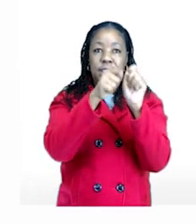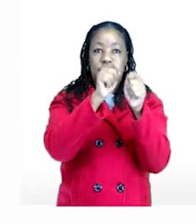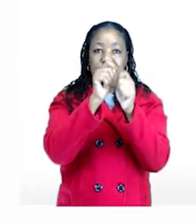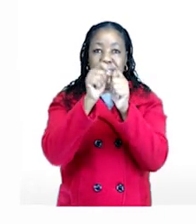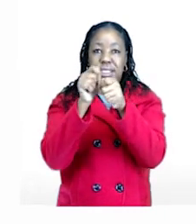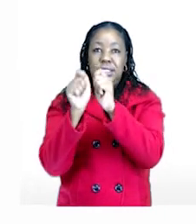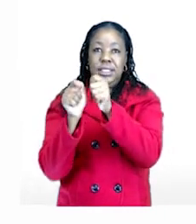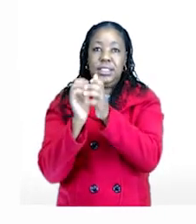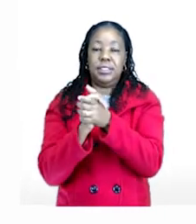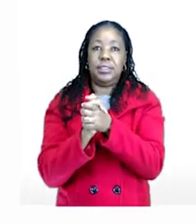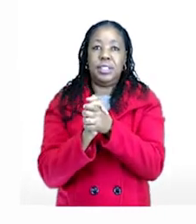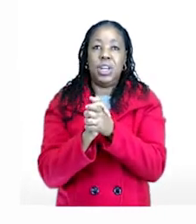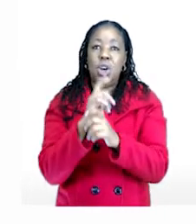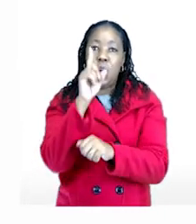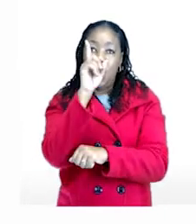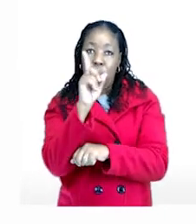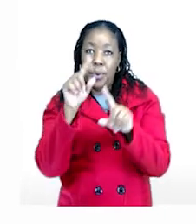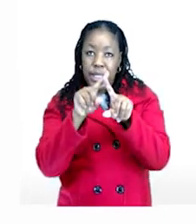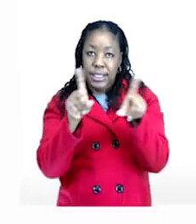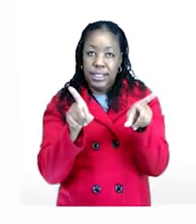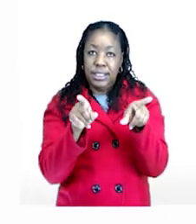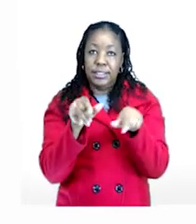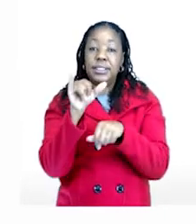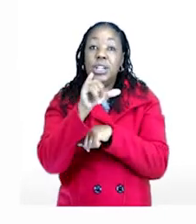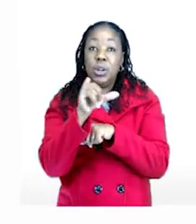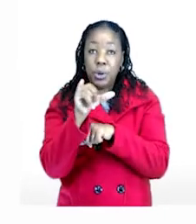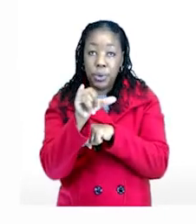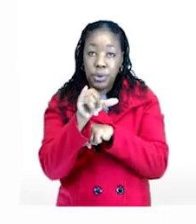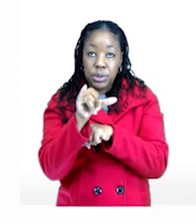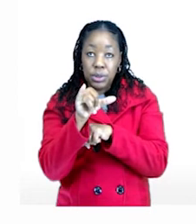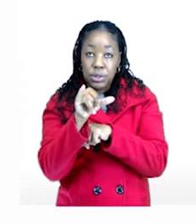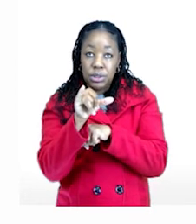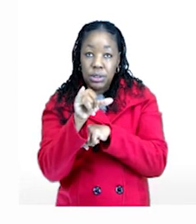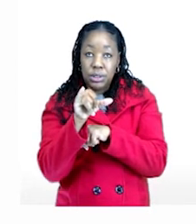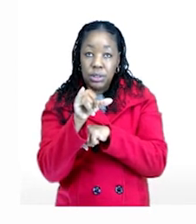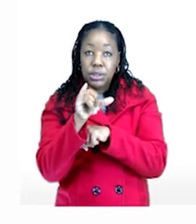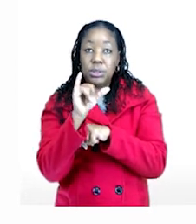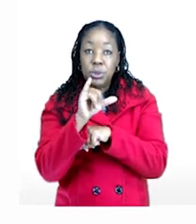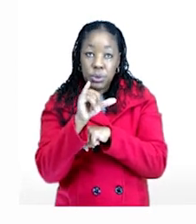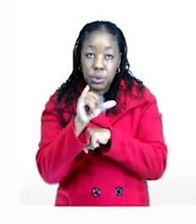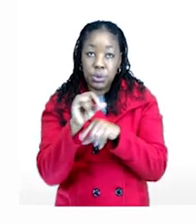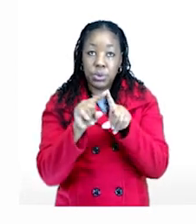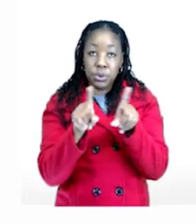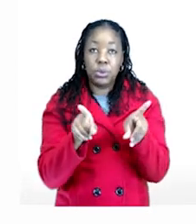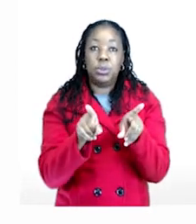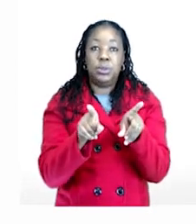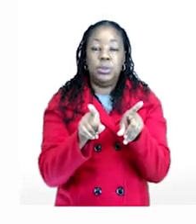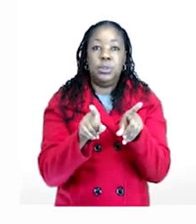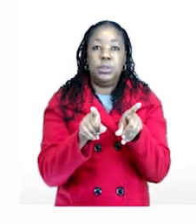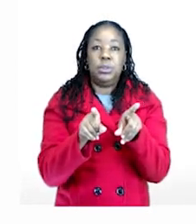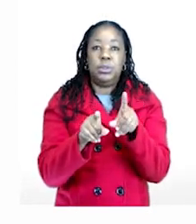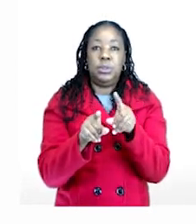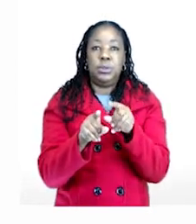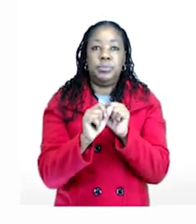One of the drums is different. Let's see which one is different. 2 of